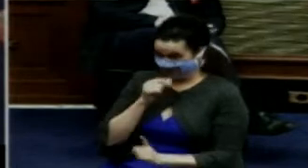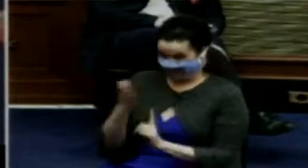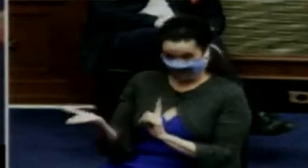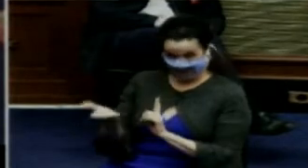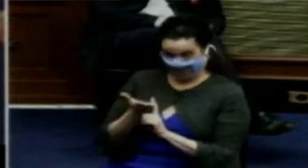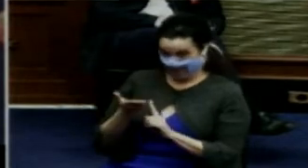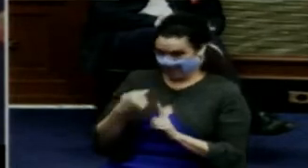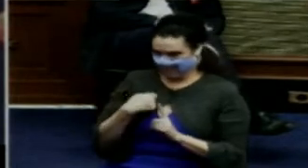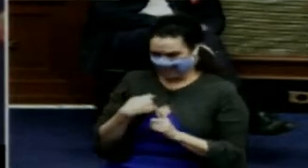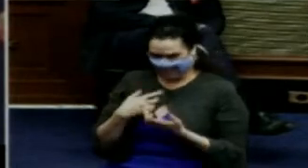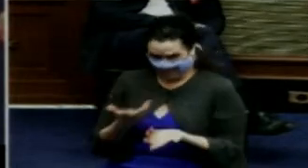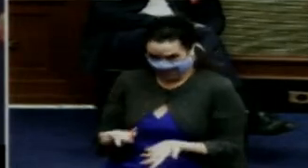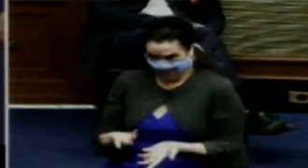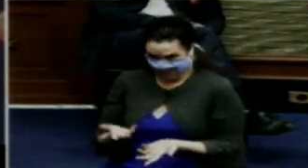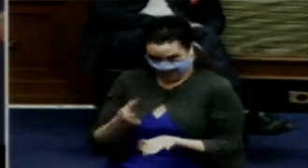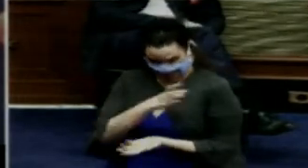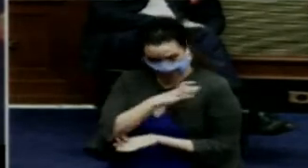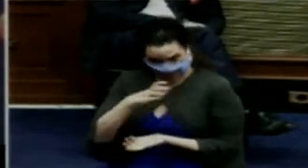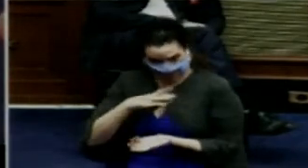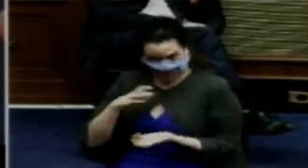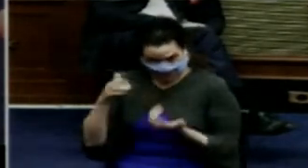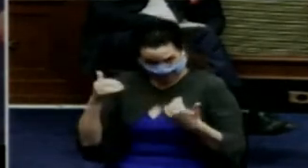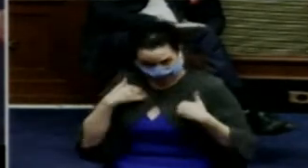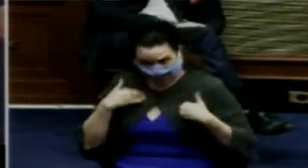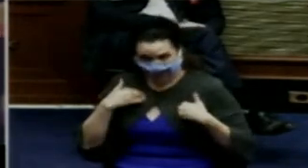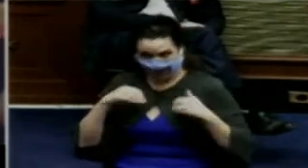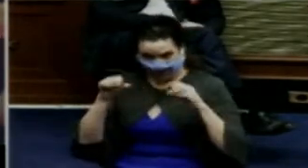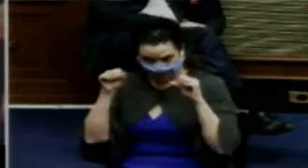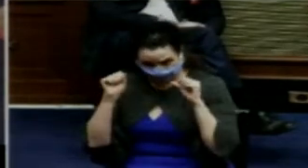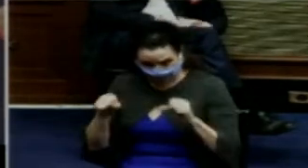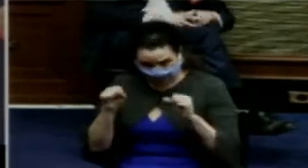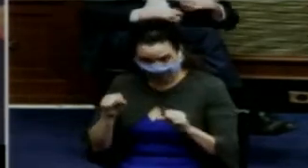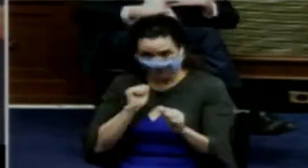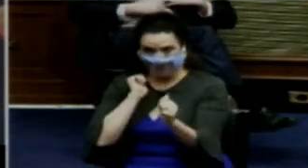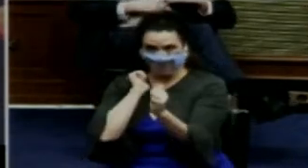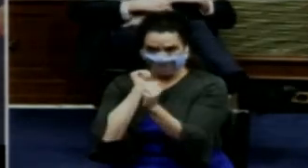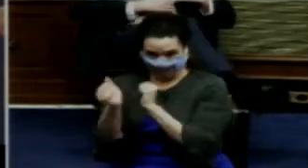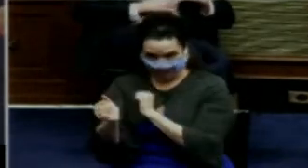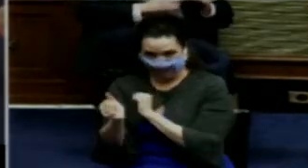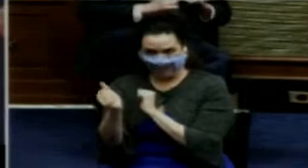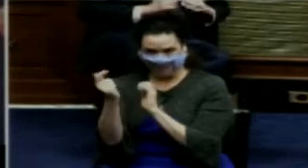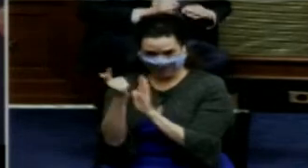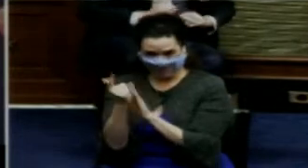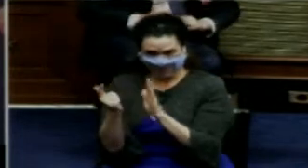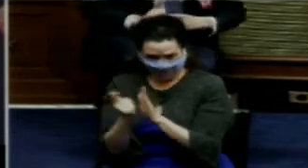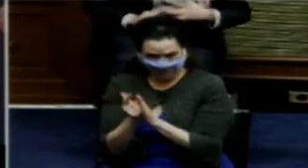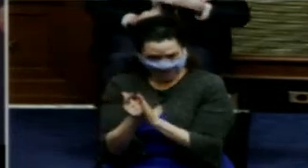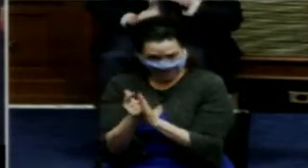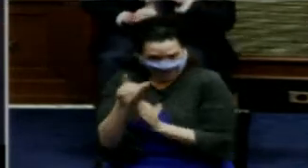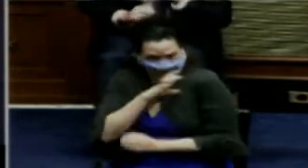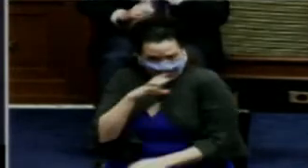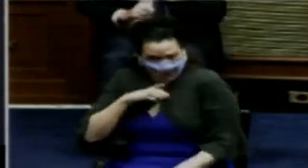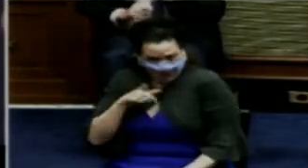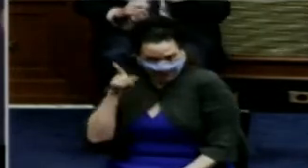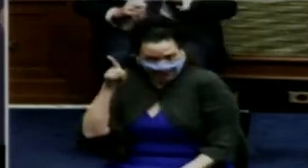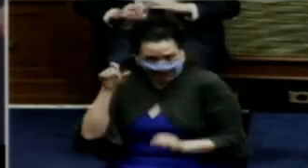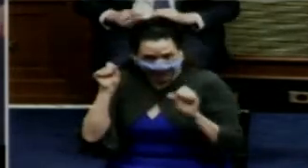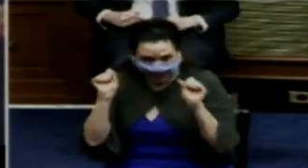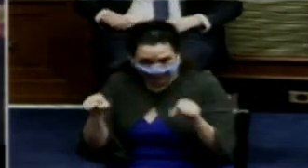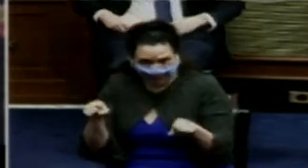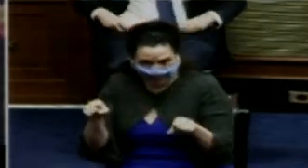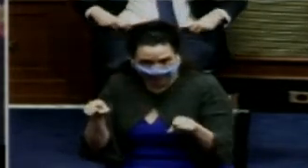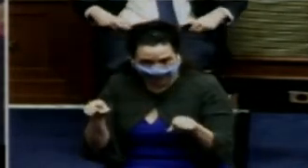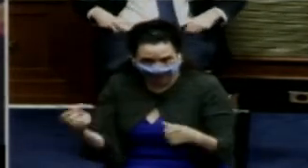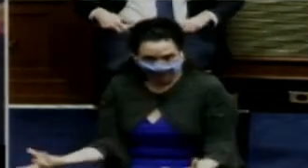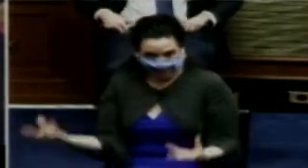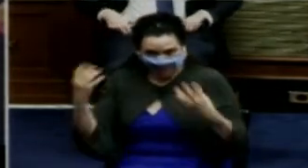of Congress to propound and pass legislation that would admit Washington,